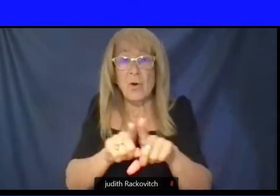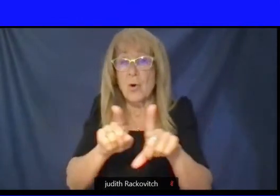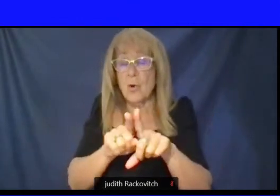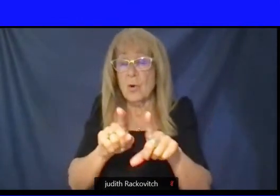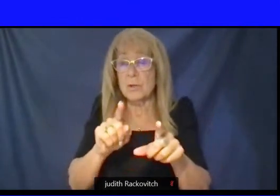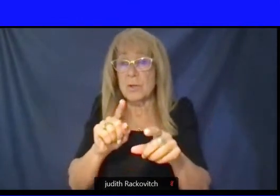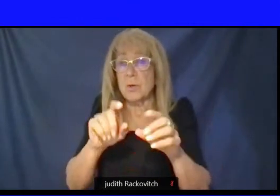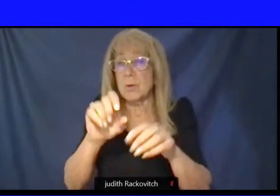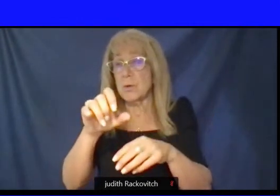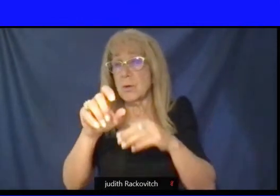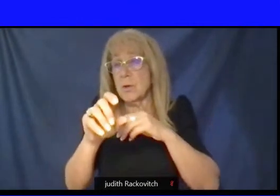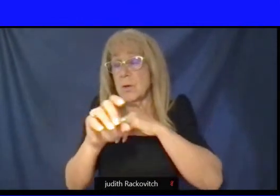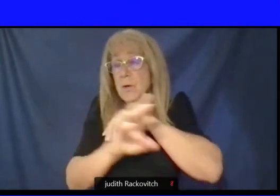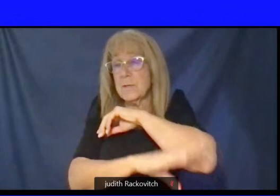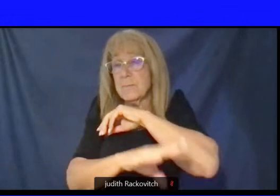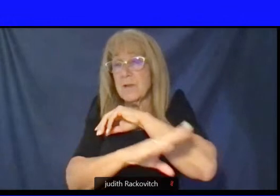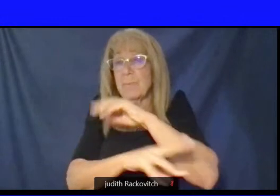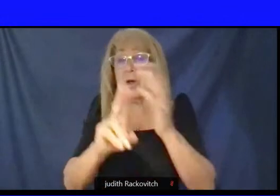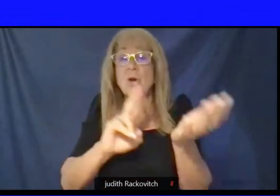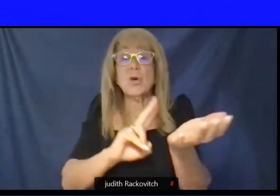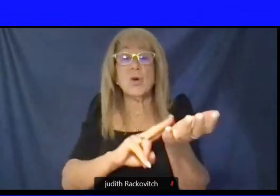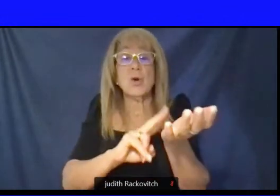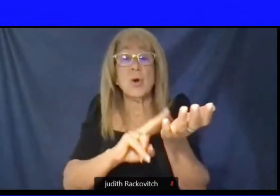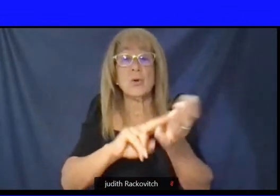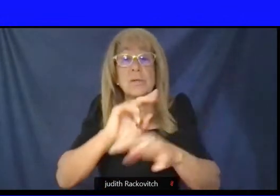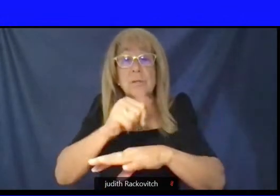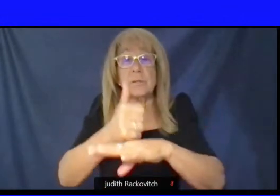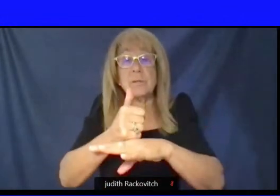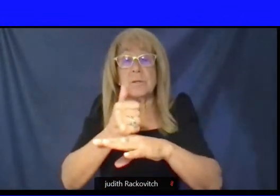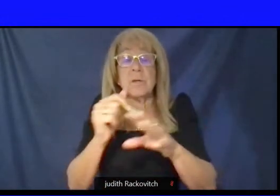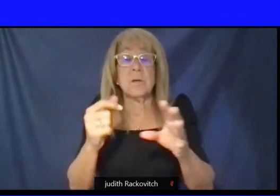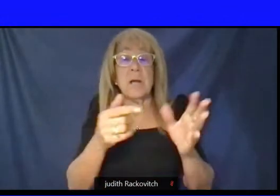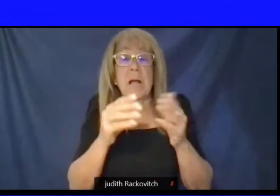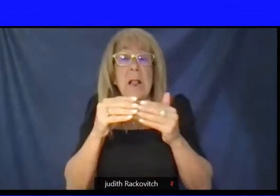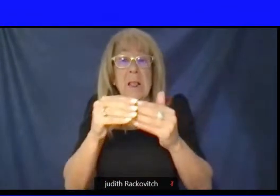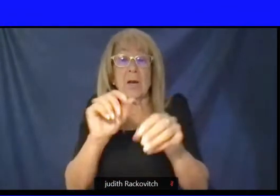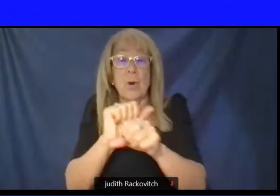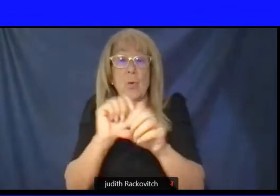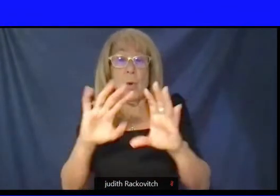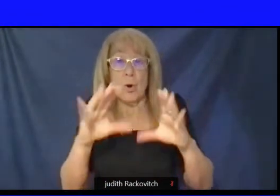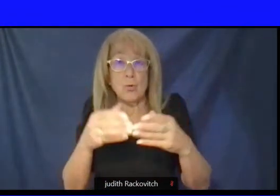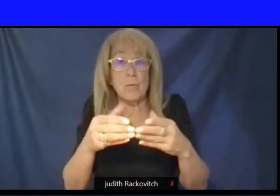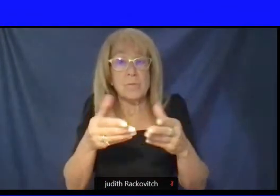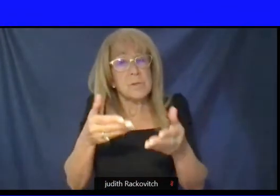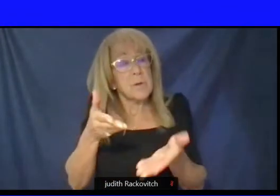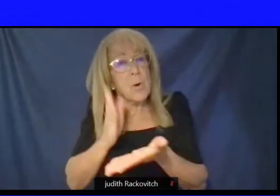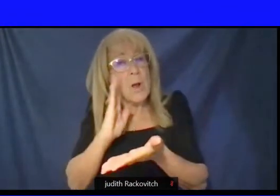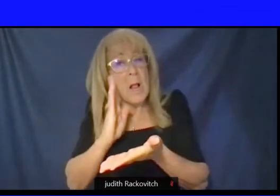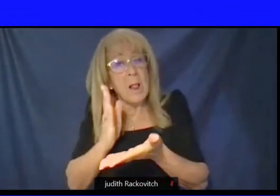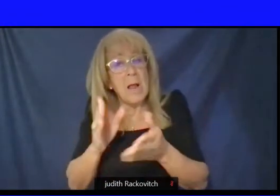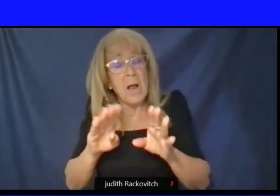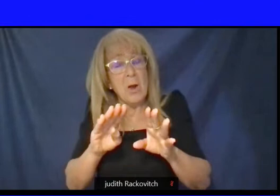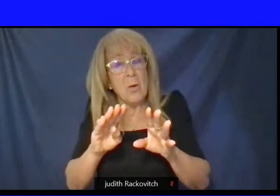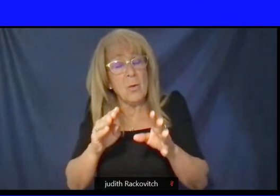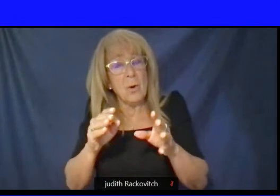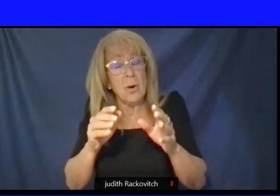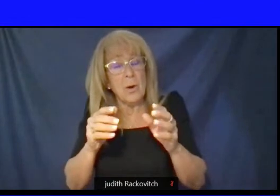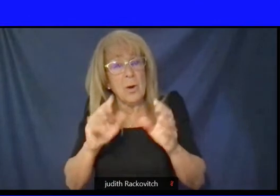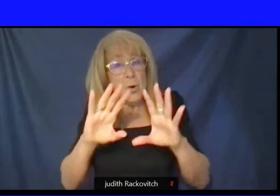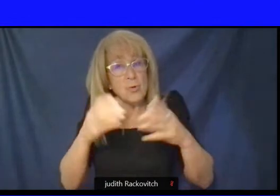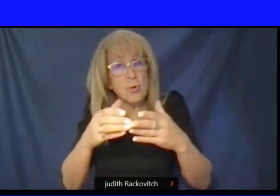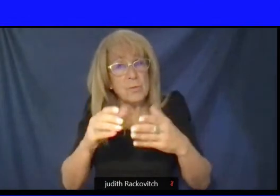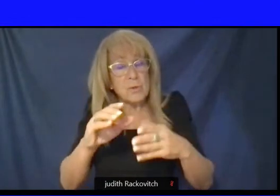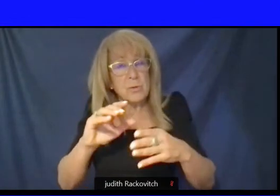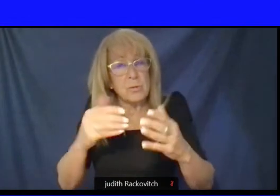launched our Behavioral Health Associates Academy in partnership with the Behavioral Health Department. to train our staff on